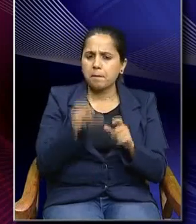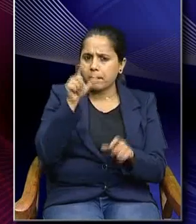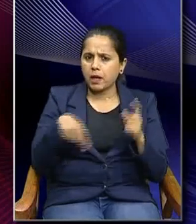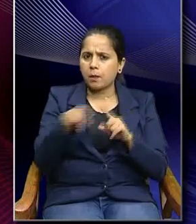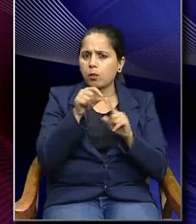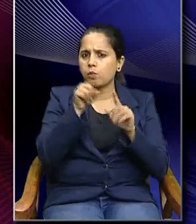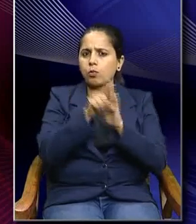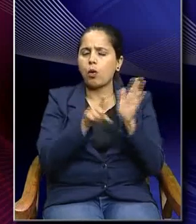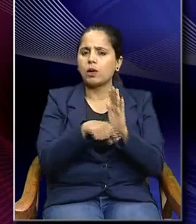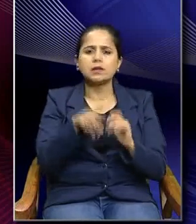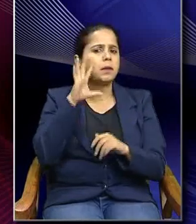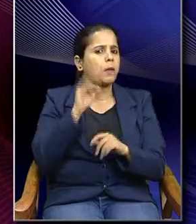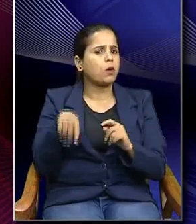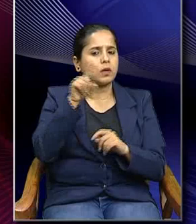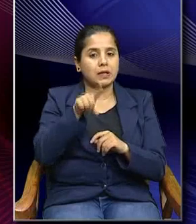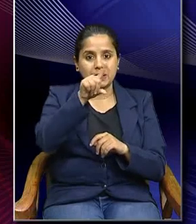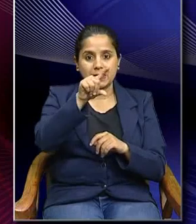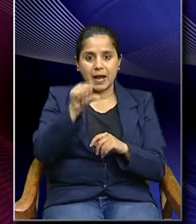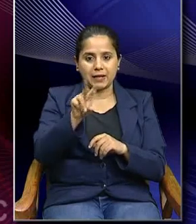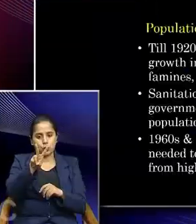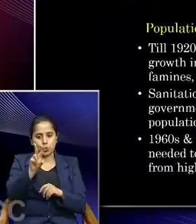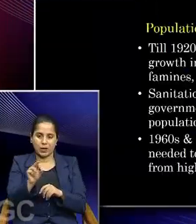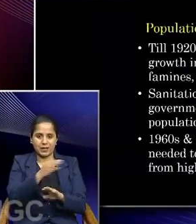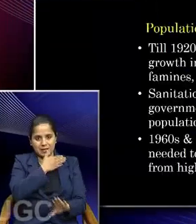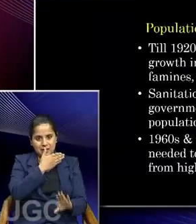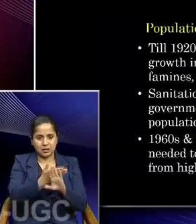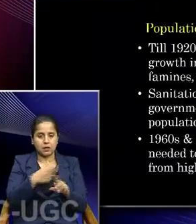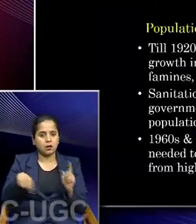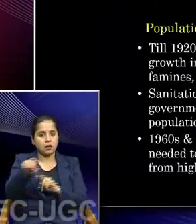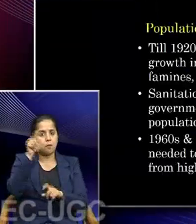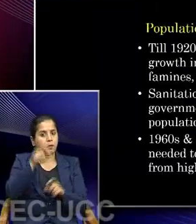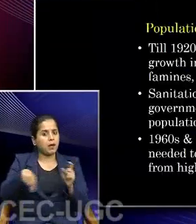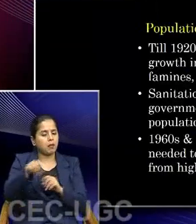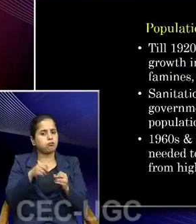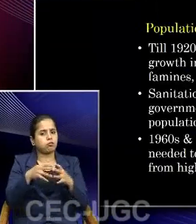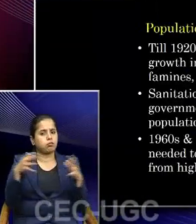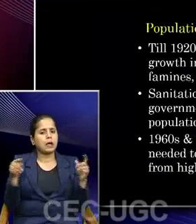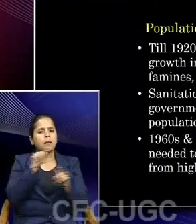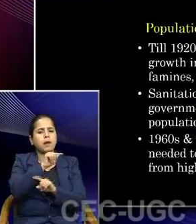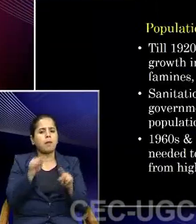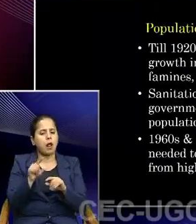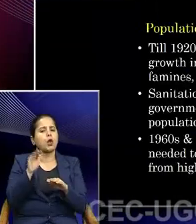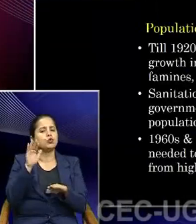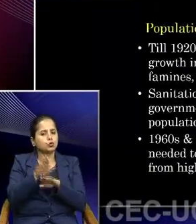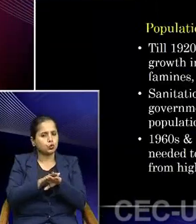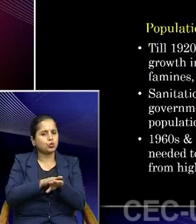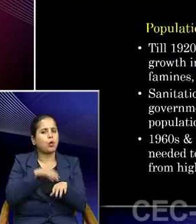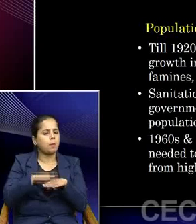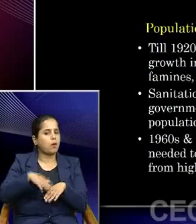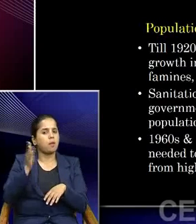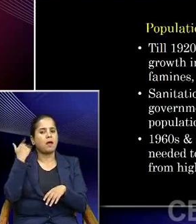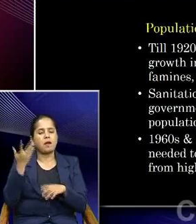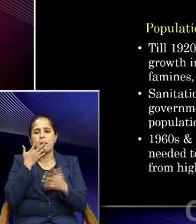in India. So till 1920, rate of population growth was slow due to famines, war